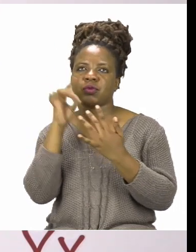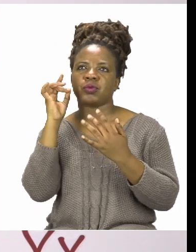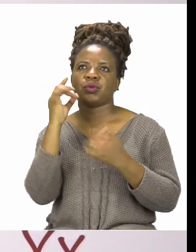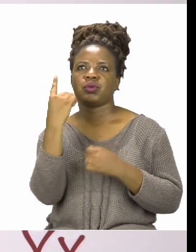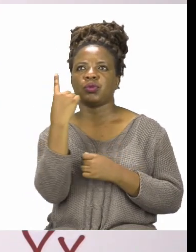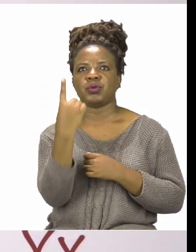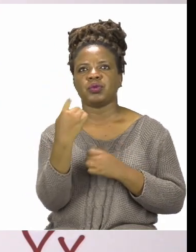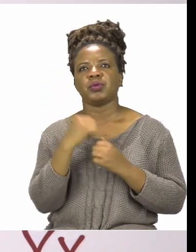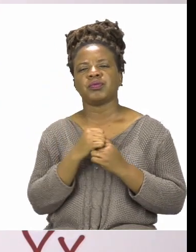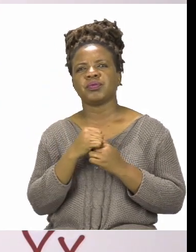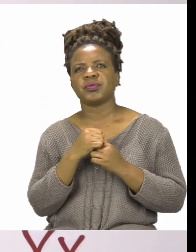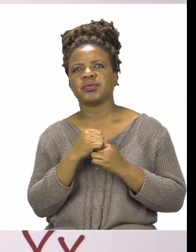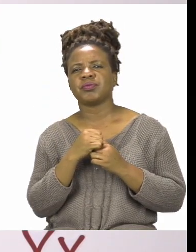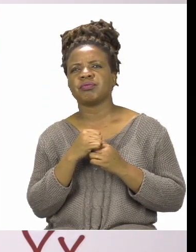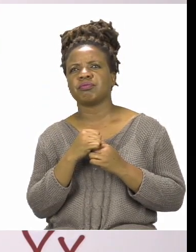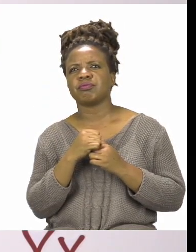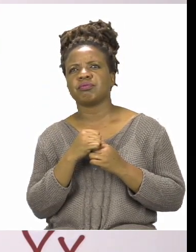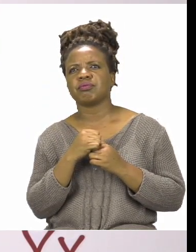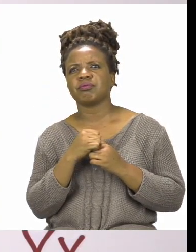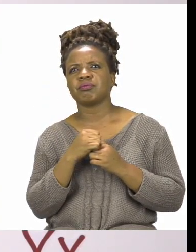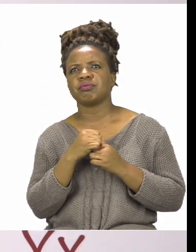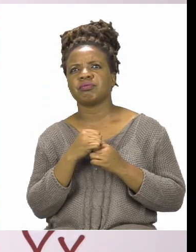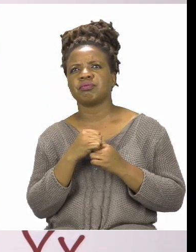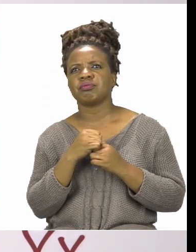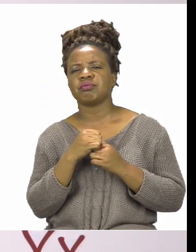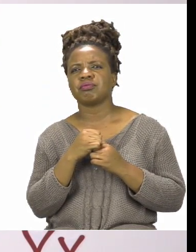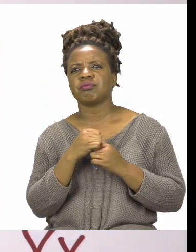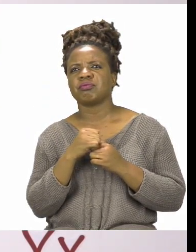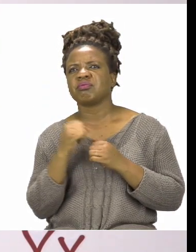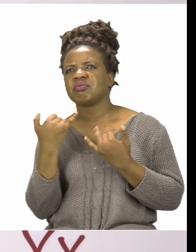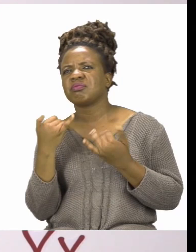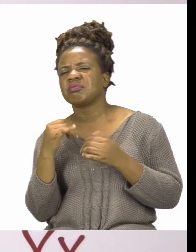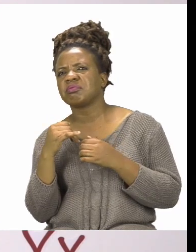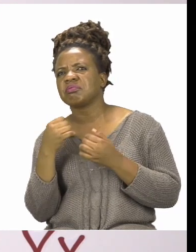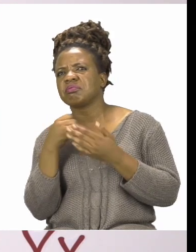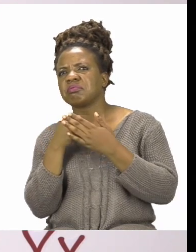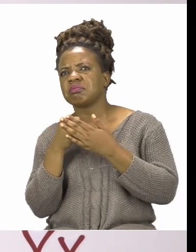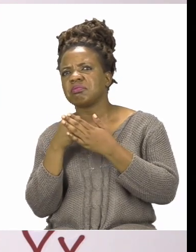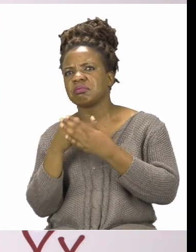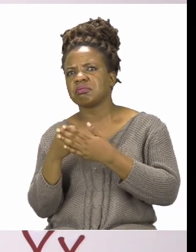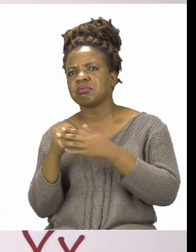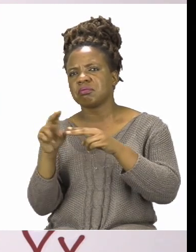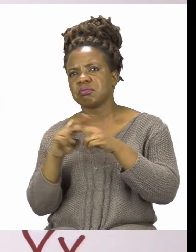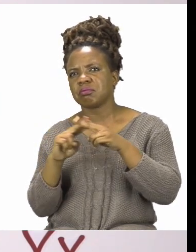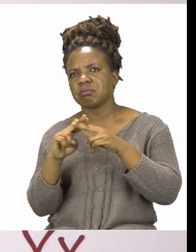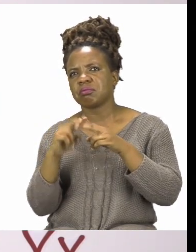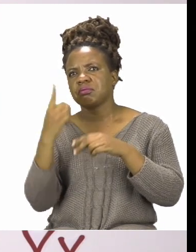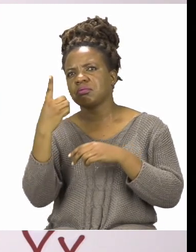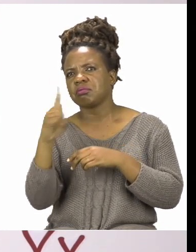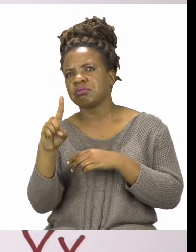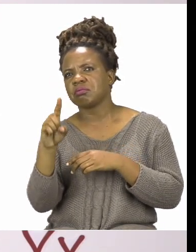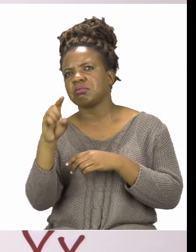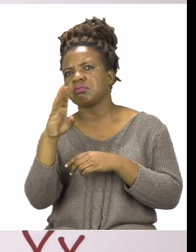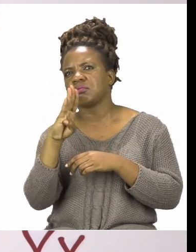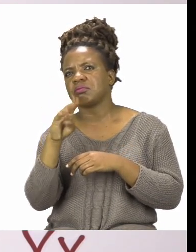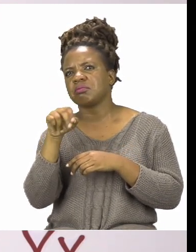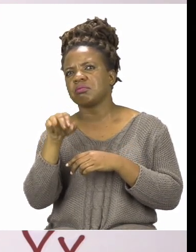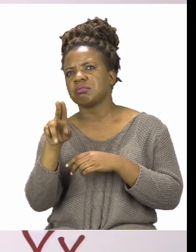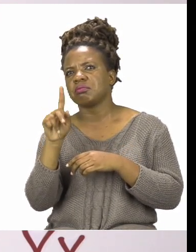let us try and use but in the sentence. They both look